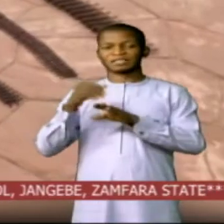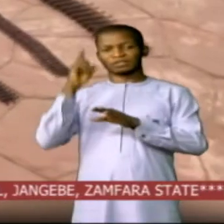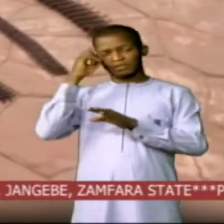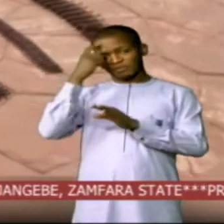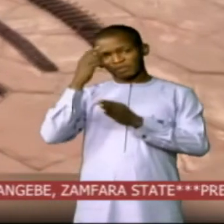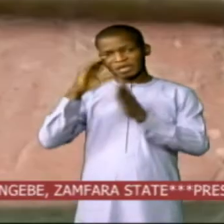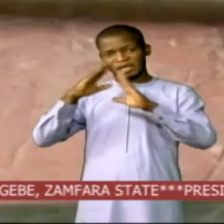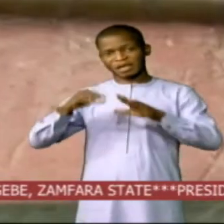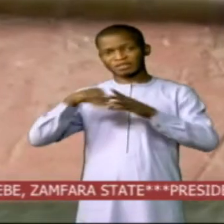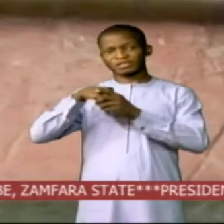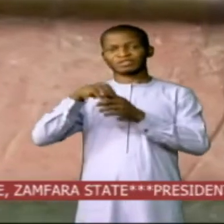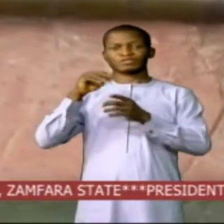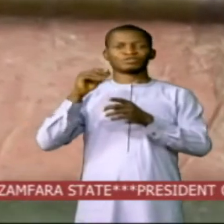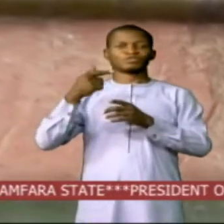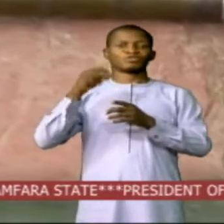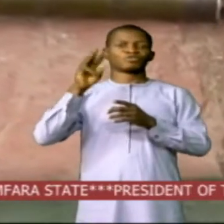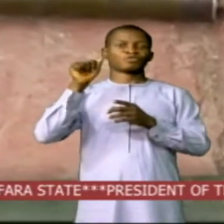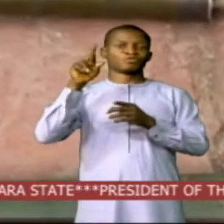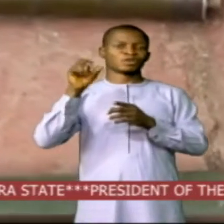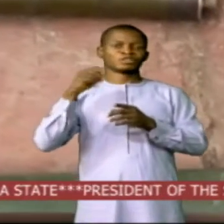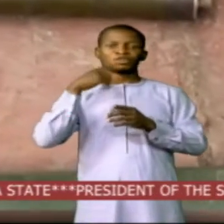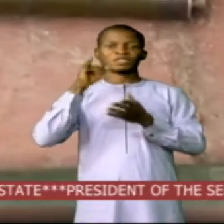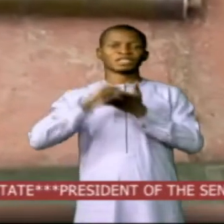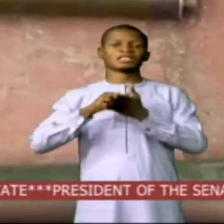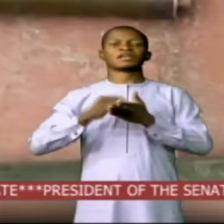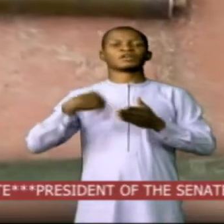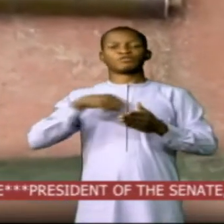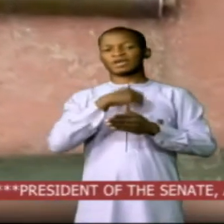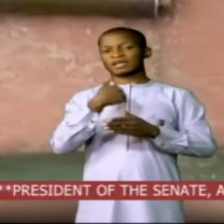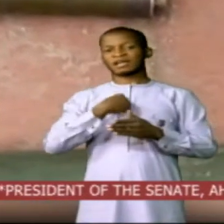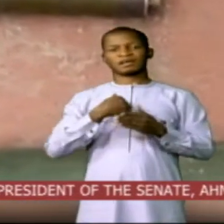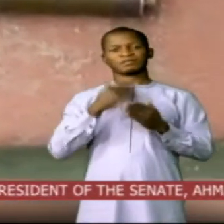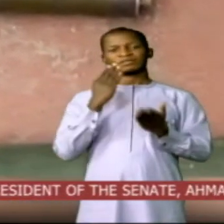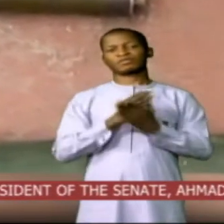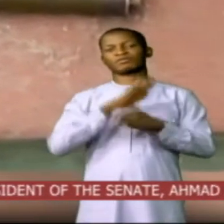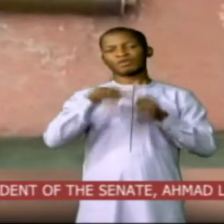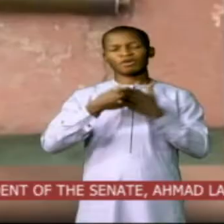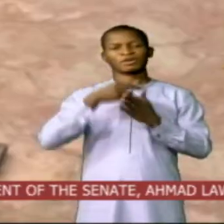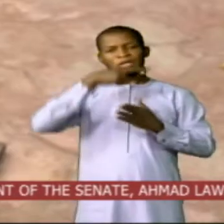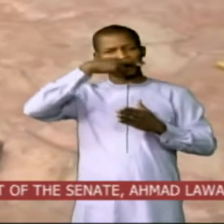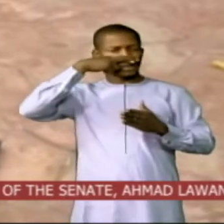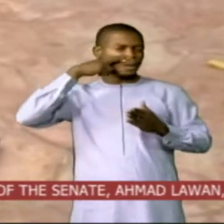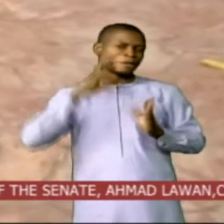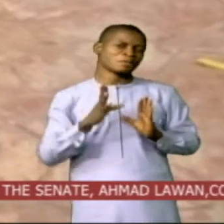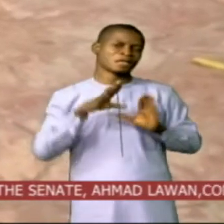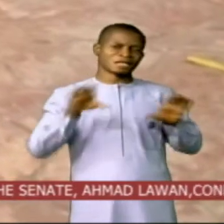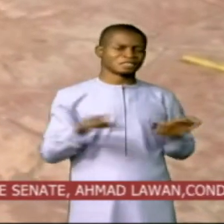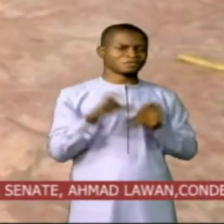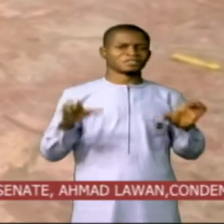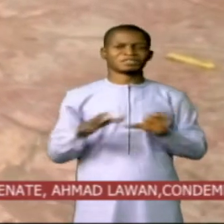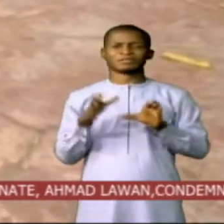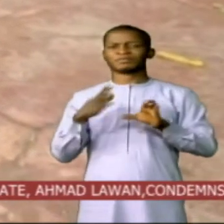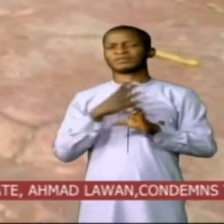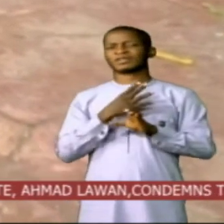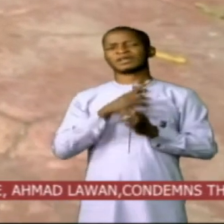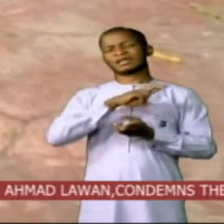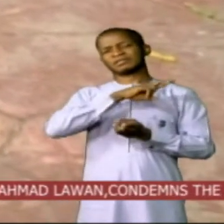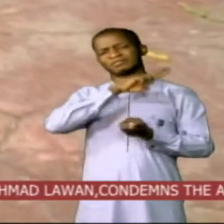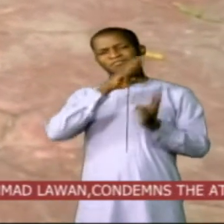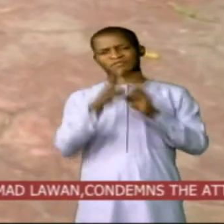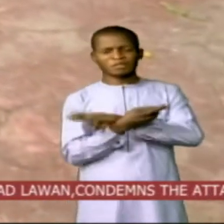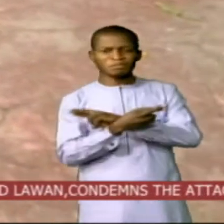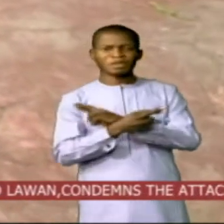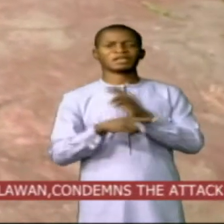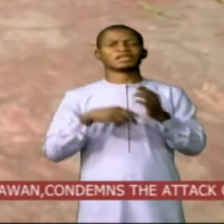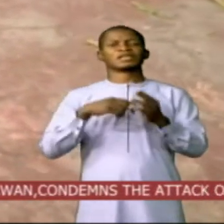proclaiming that they have repented from all sorts of criminal activities. Weapons surrendered by the repentant bandits include